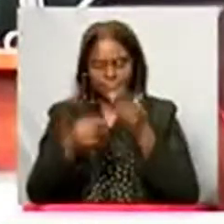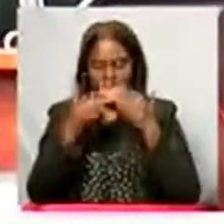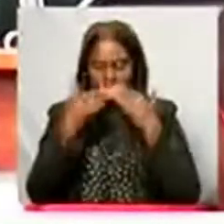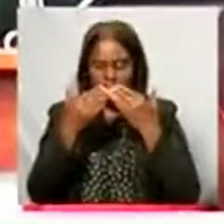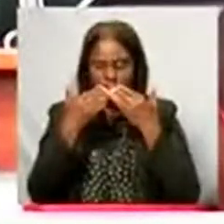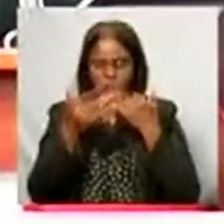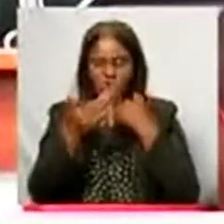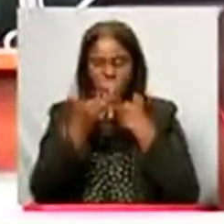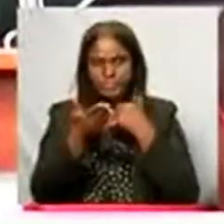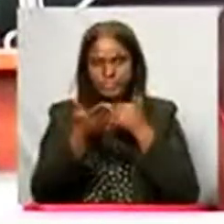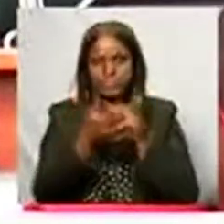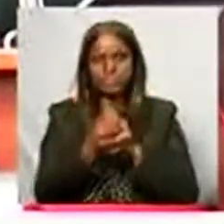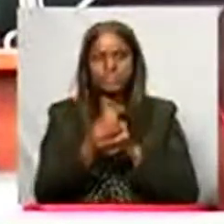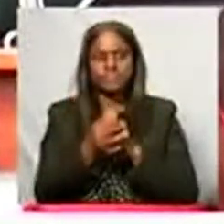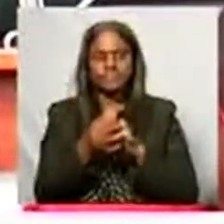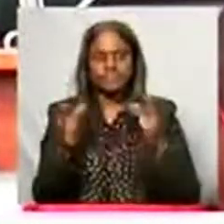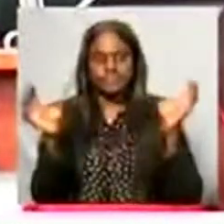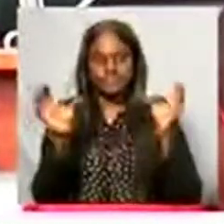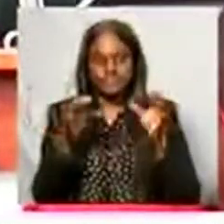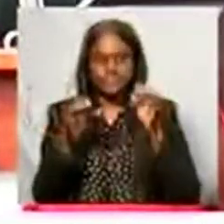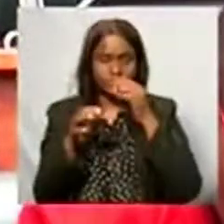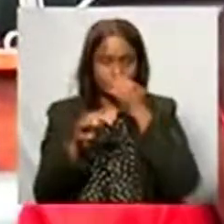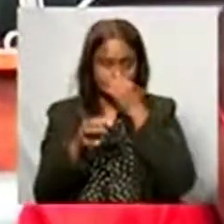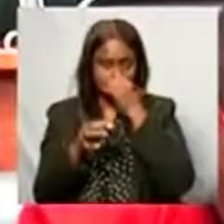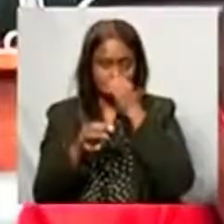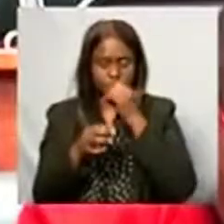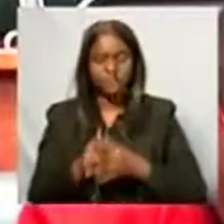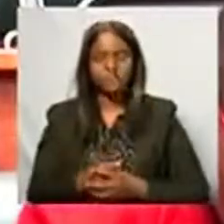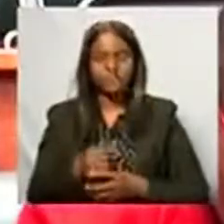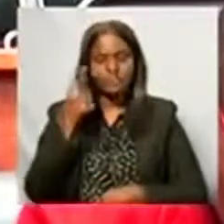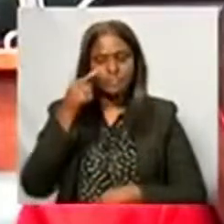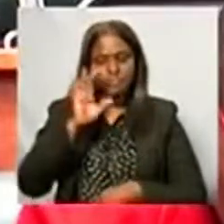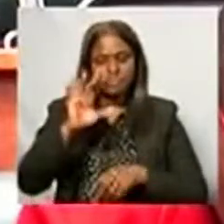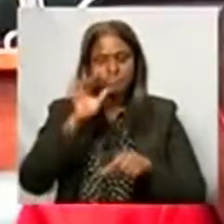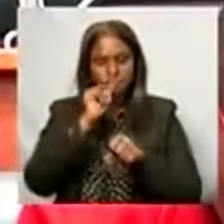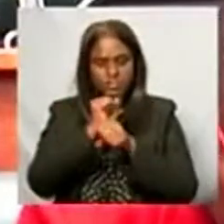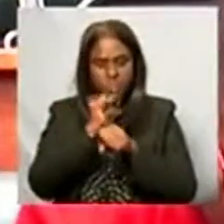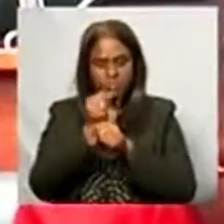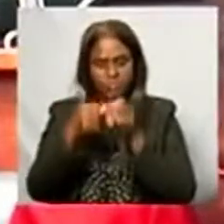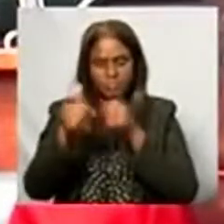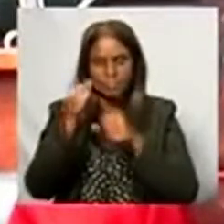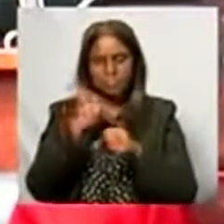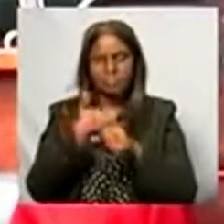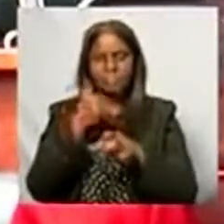the committee for the work that they've done,